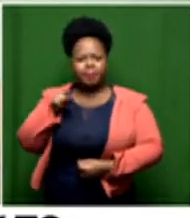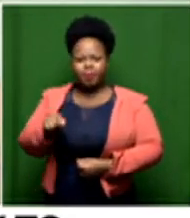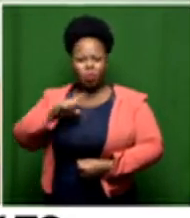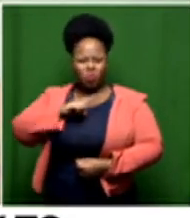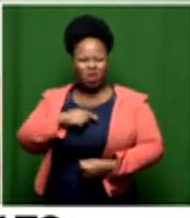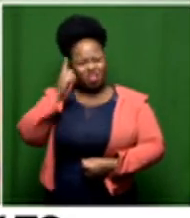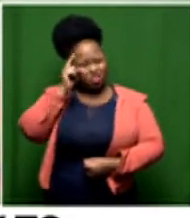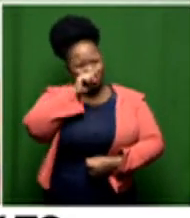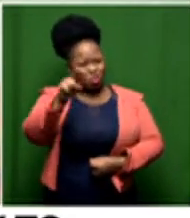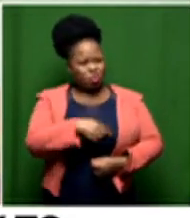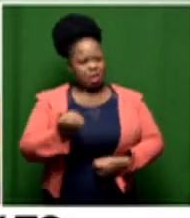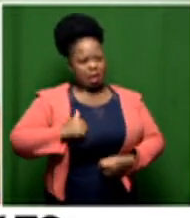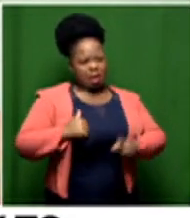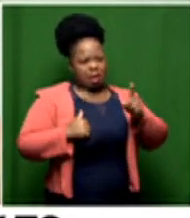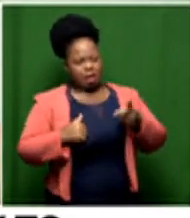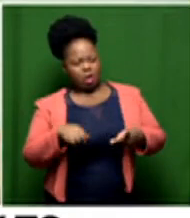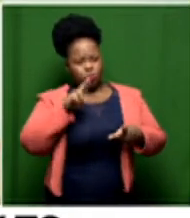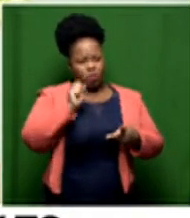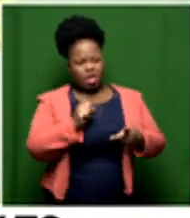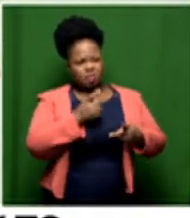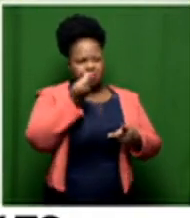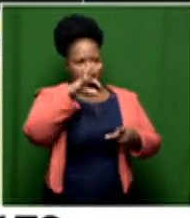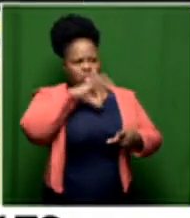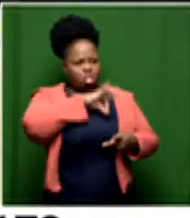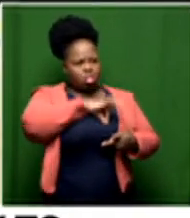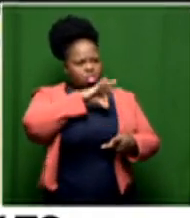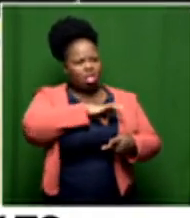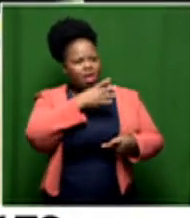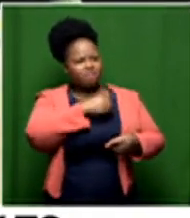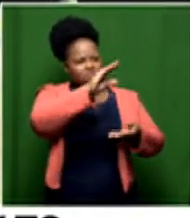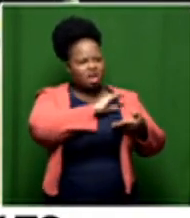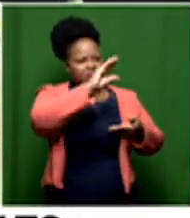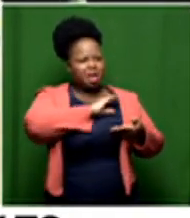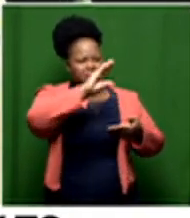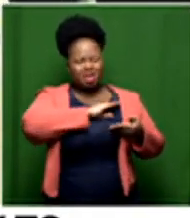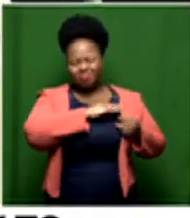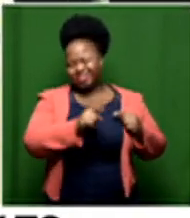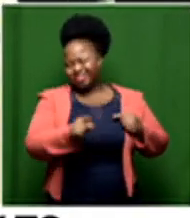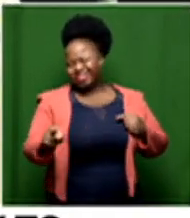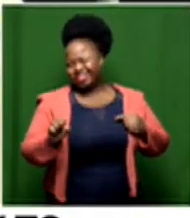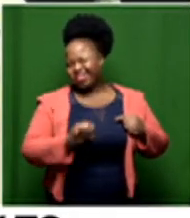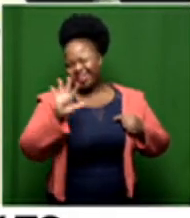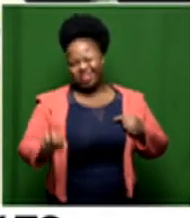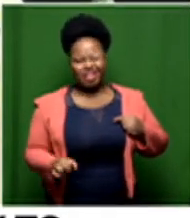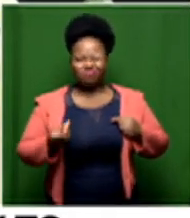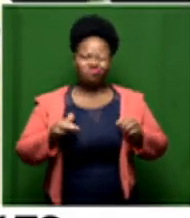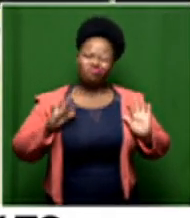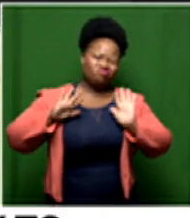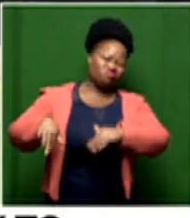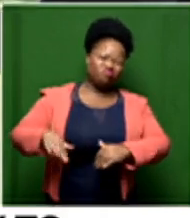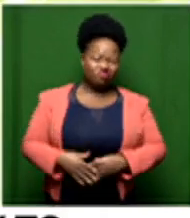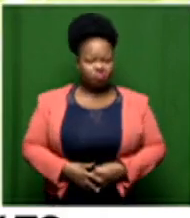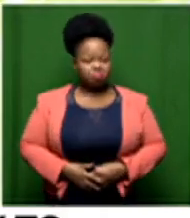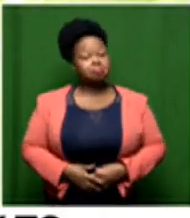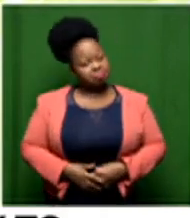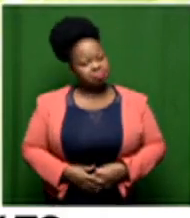amounts of money in Canada and the United States, etc. So they're not bothered. There's no sense of urgency. These are